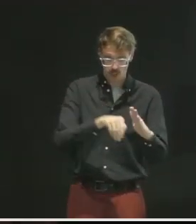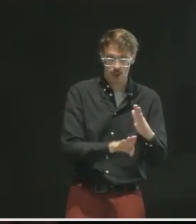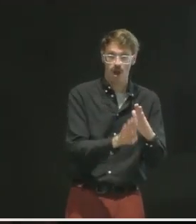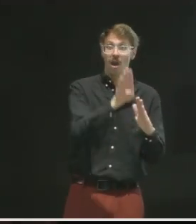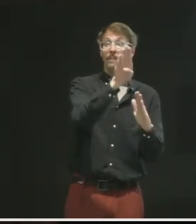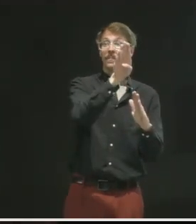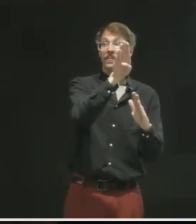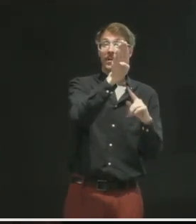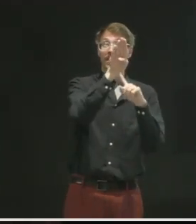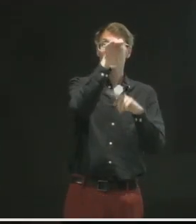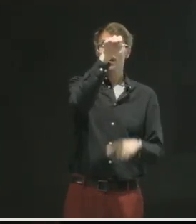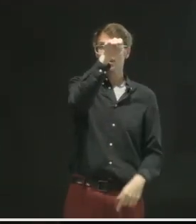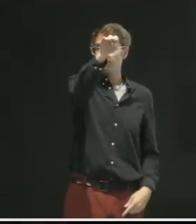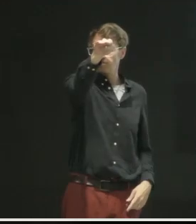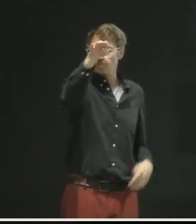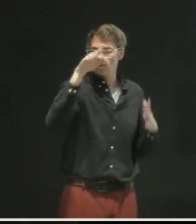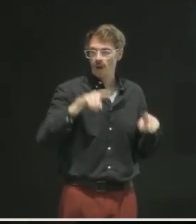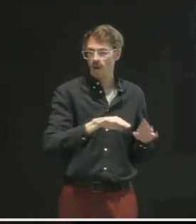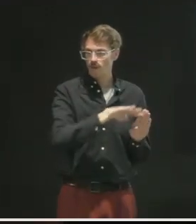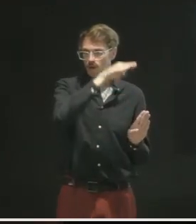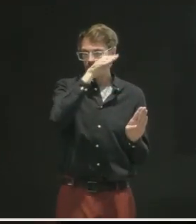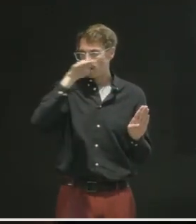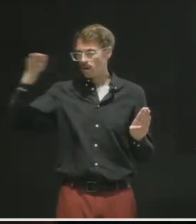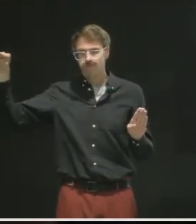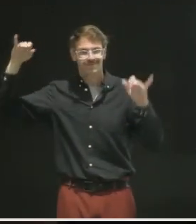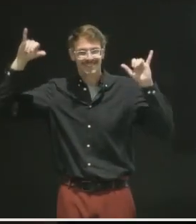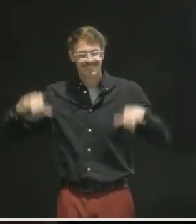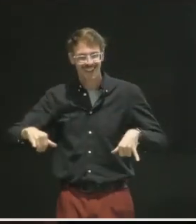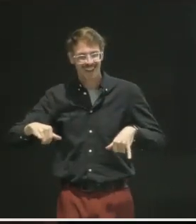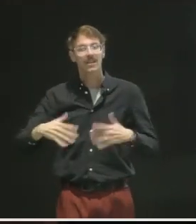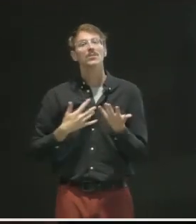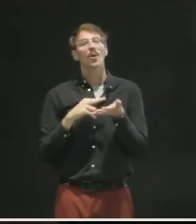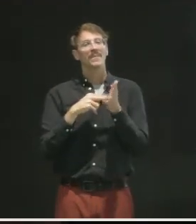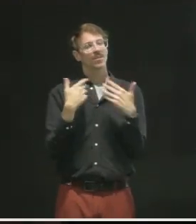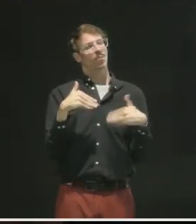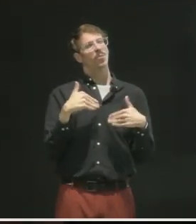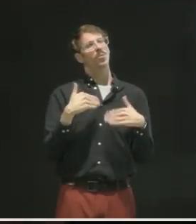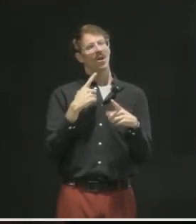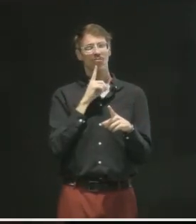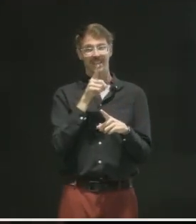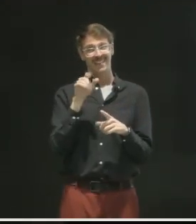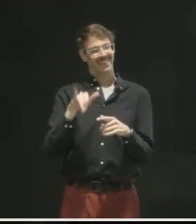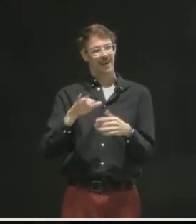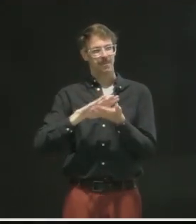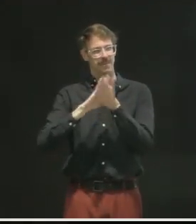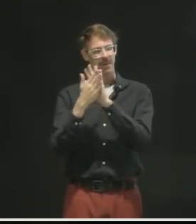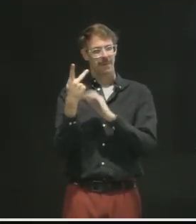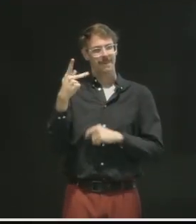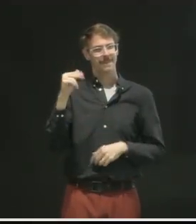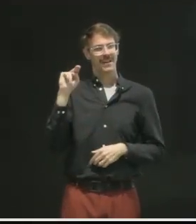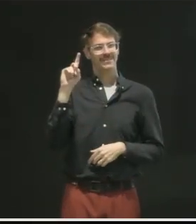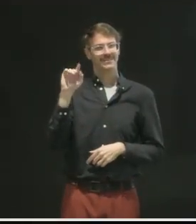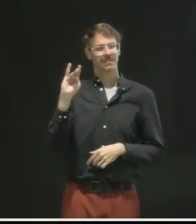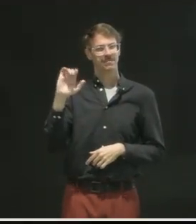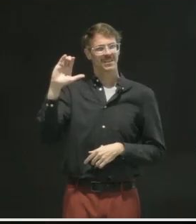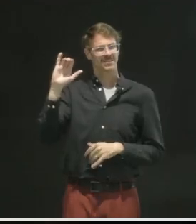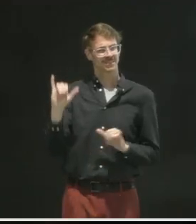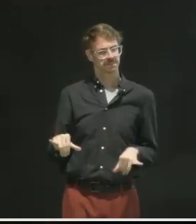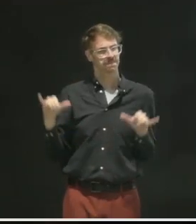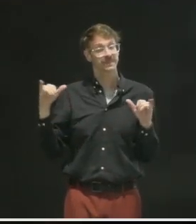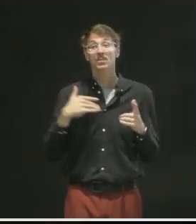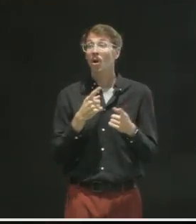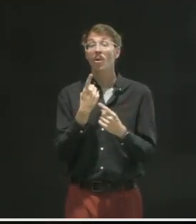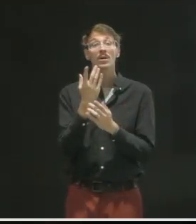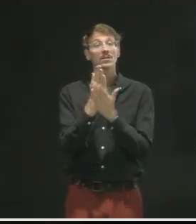and it will remain in the aftermath of a disaster. It's really a pandemic. But what happens is certain risk factors